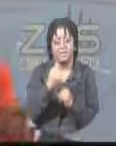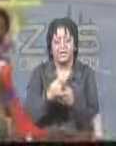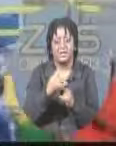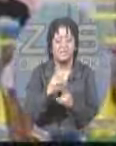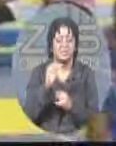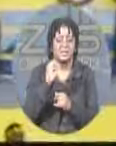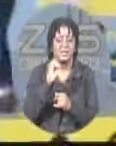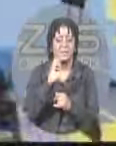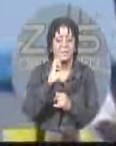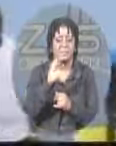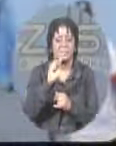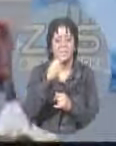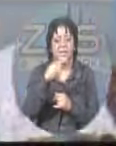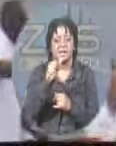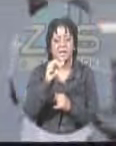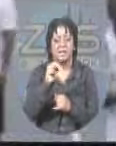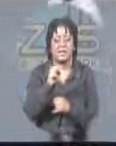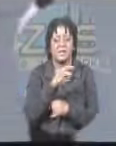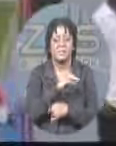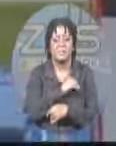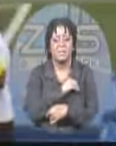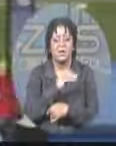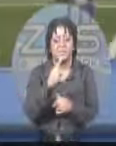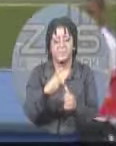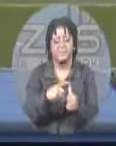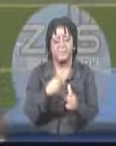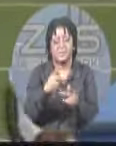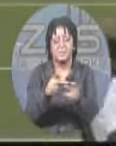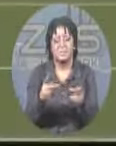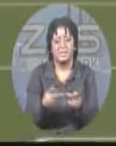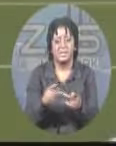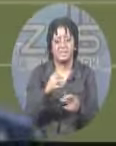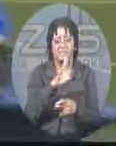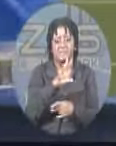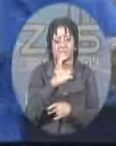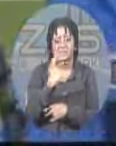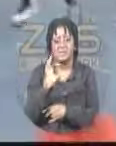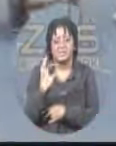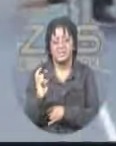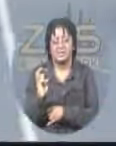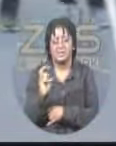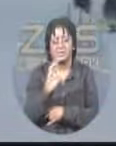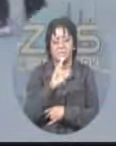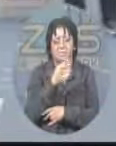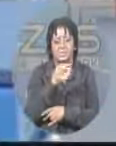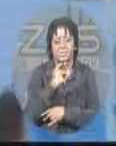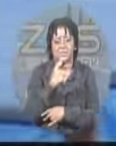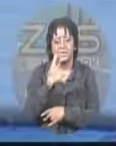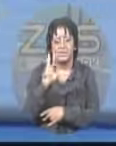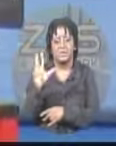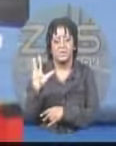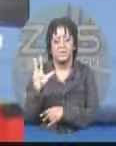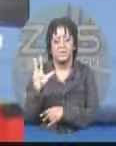Moss went out and cruised to a 1st place finish in a time of 56.33. Tanisha Anderson had